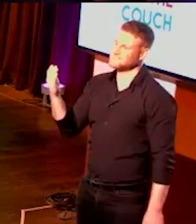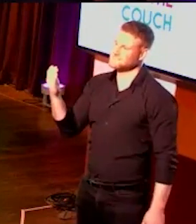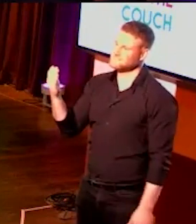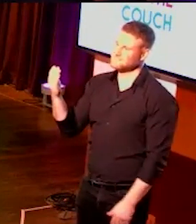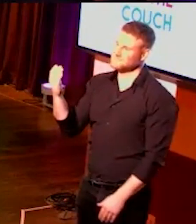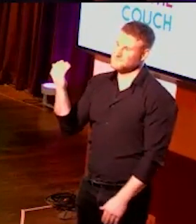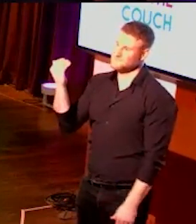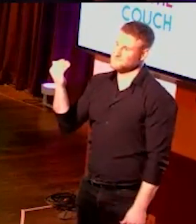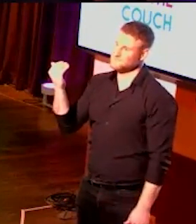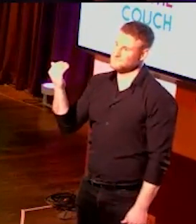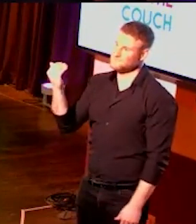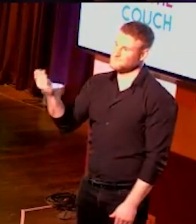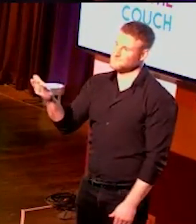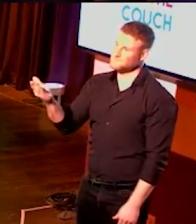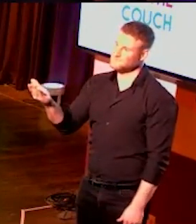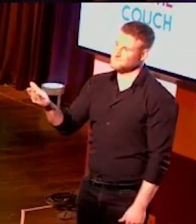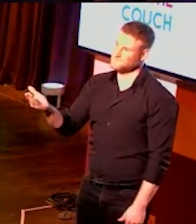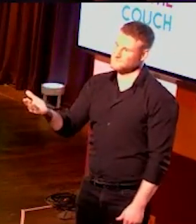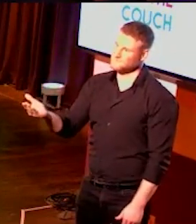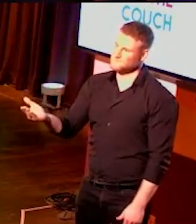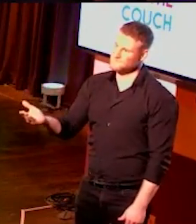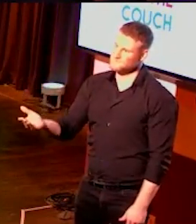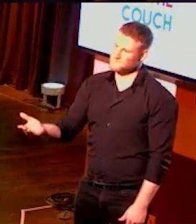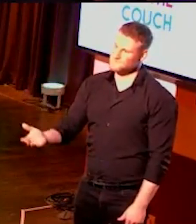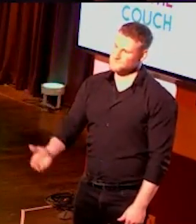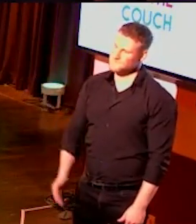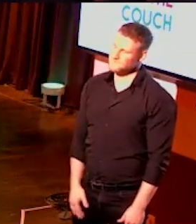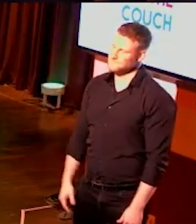Christmas to you.